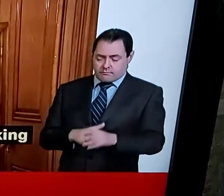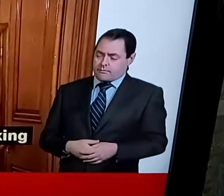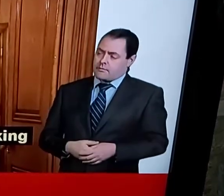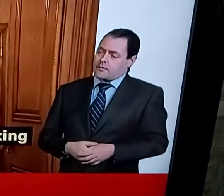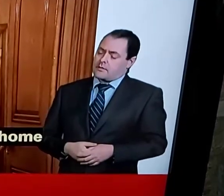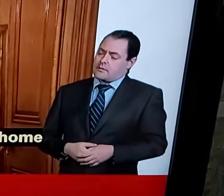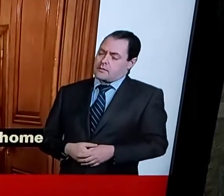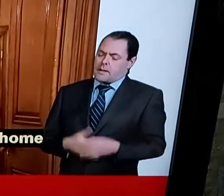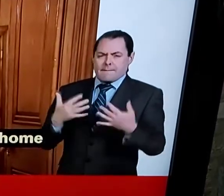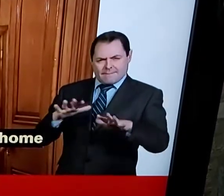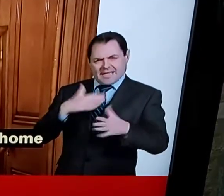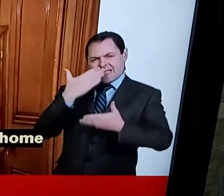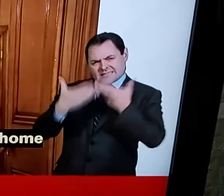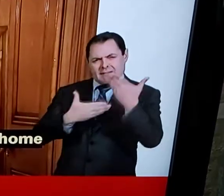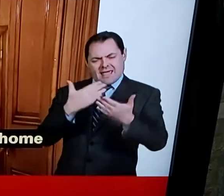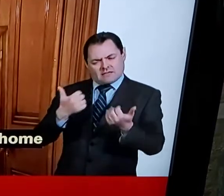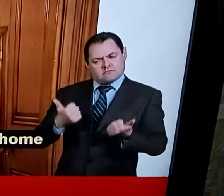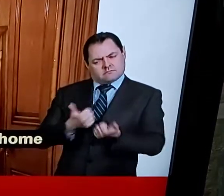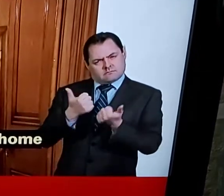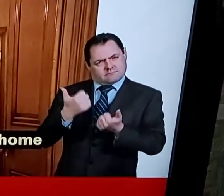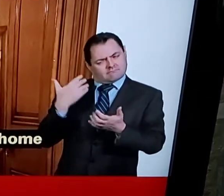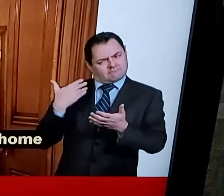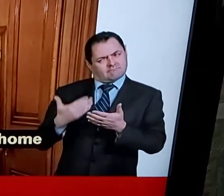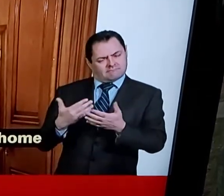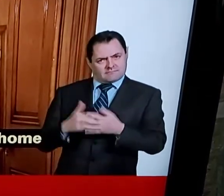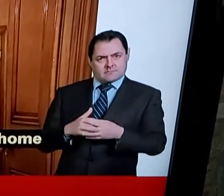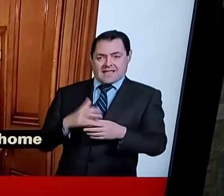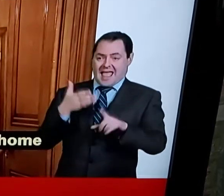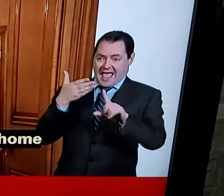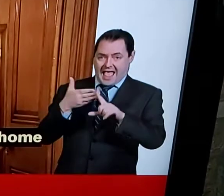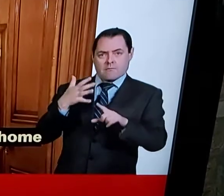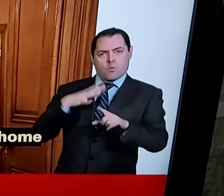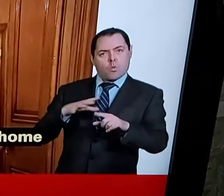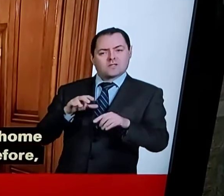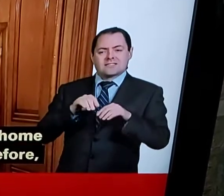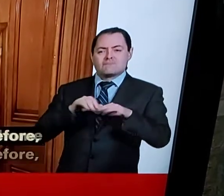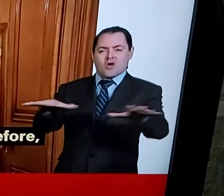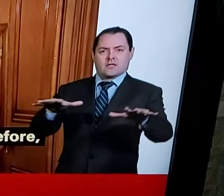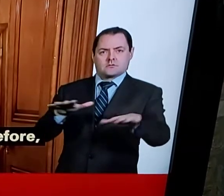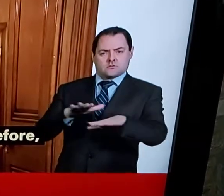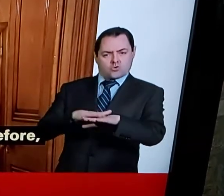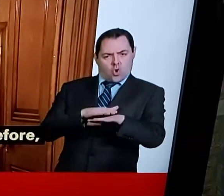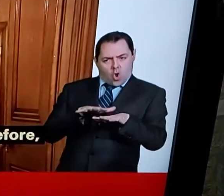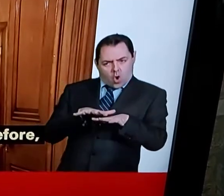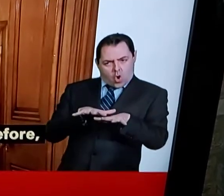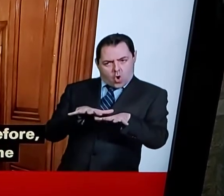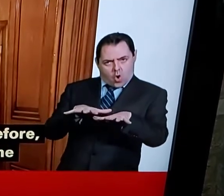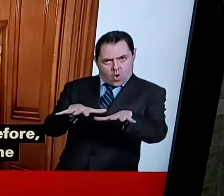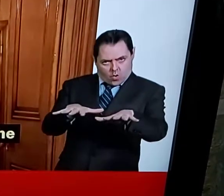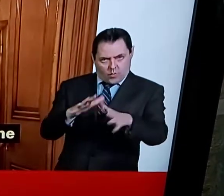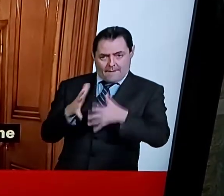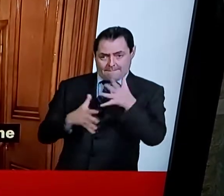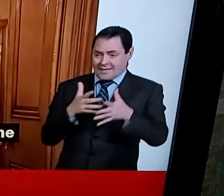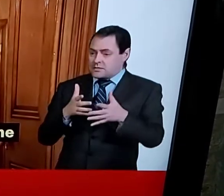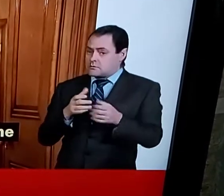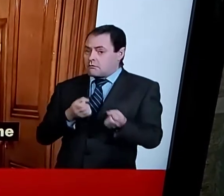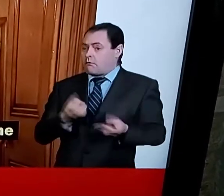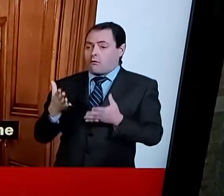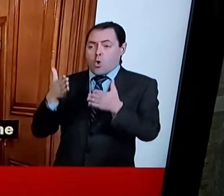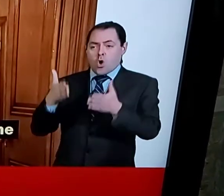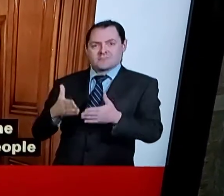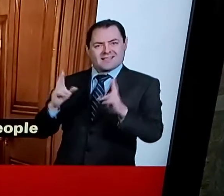before, our action plan aims to slow the spread of the virus, so fewer people need hospital treatment at any one time, and that